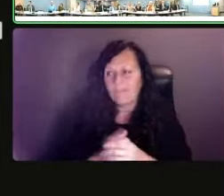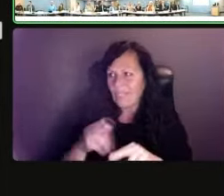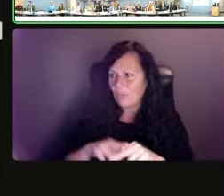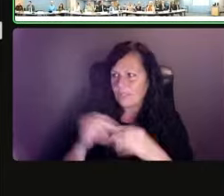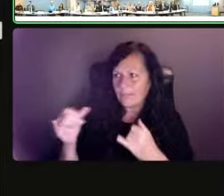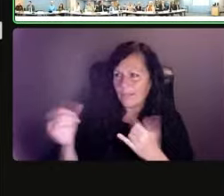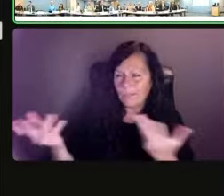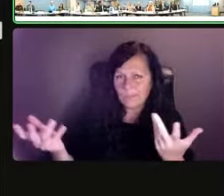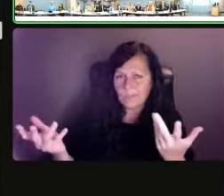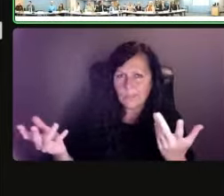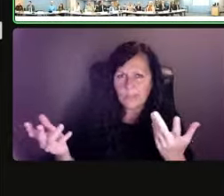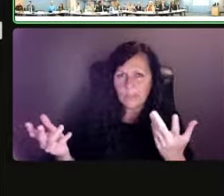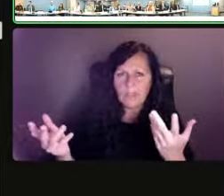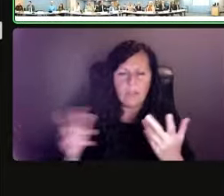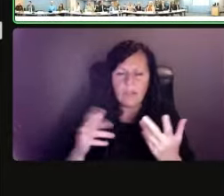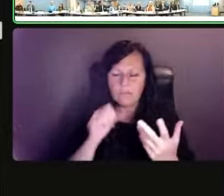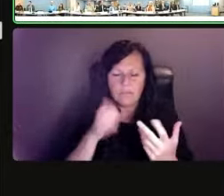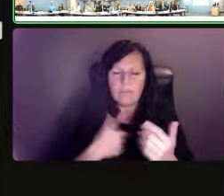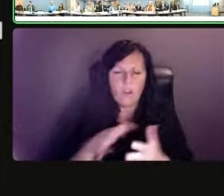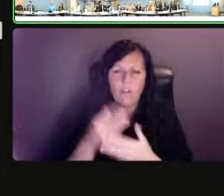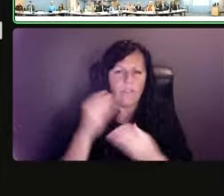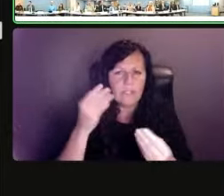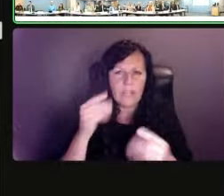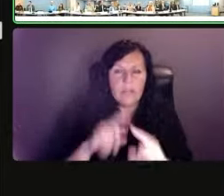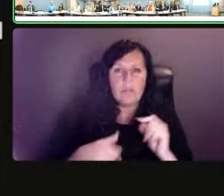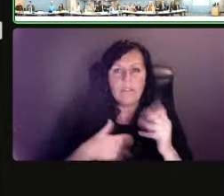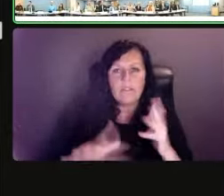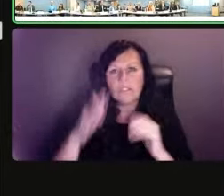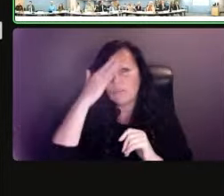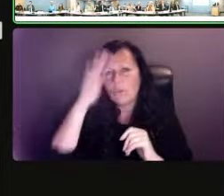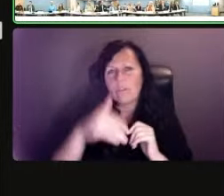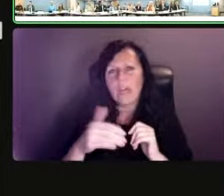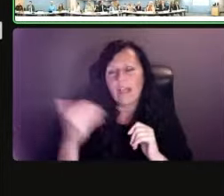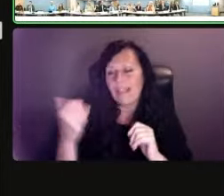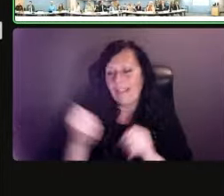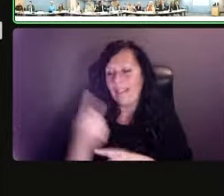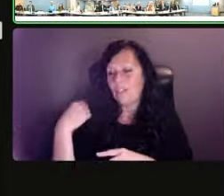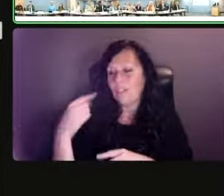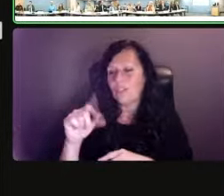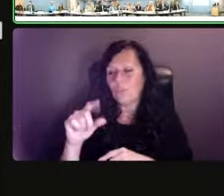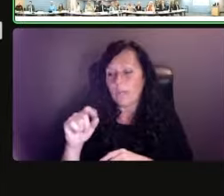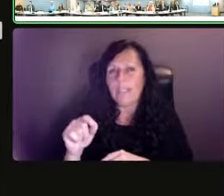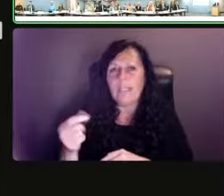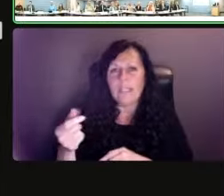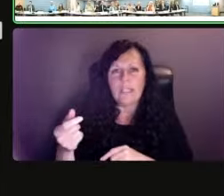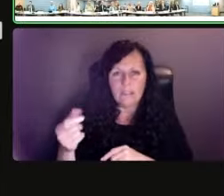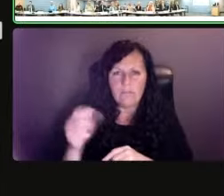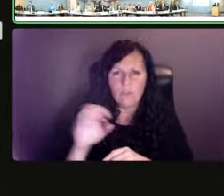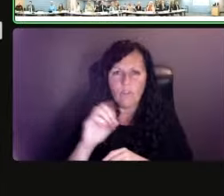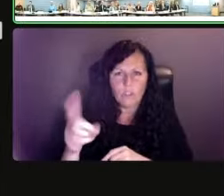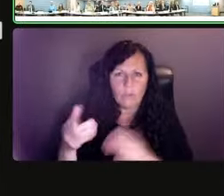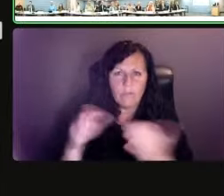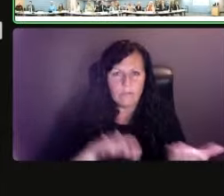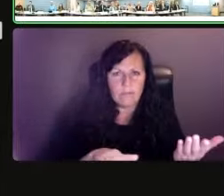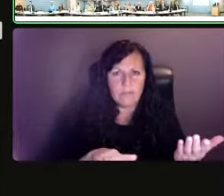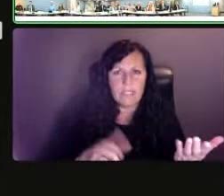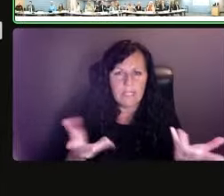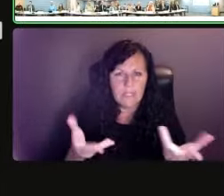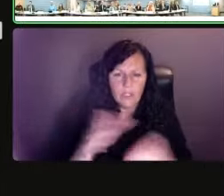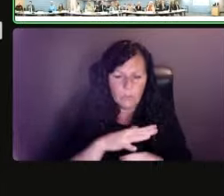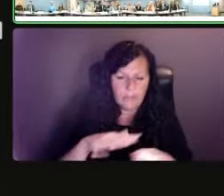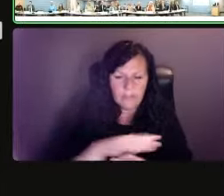I'm not gonna have all the data, but last year there was 20 fatal overdose deaths in the city limits here in Salem. That's not all